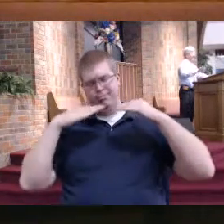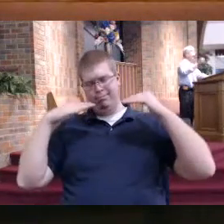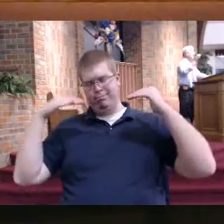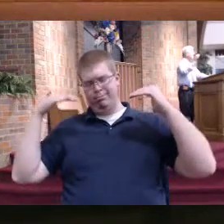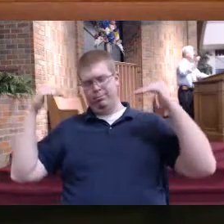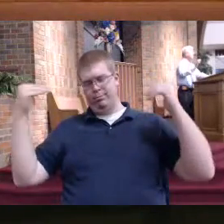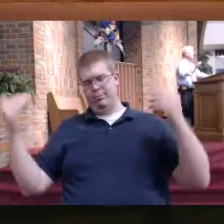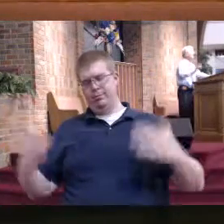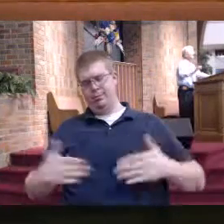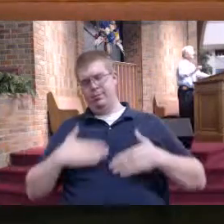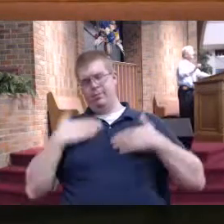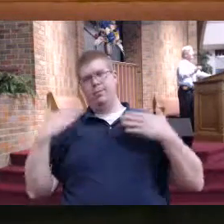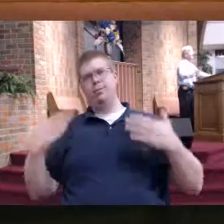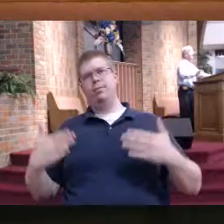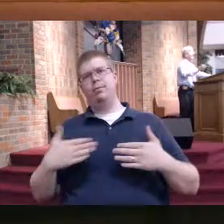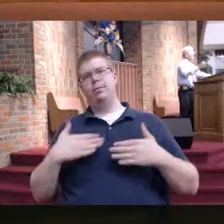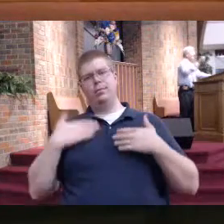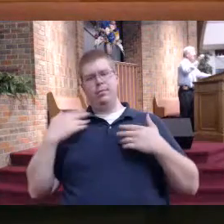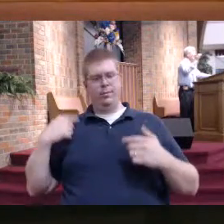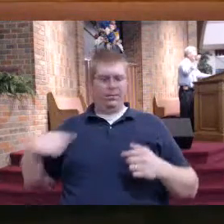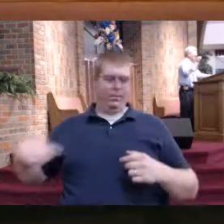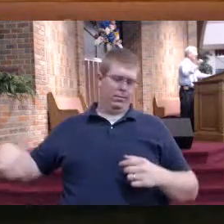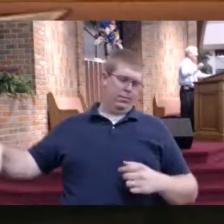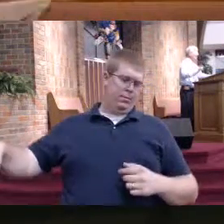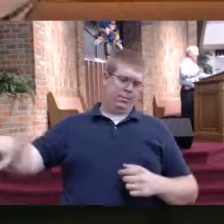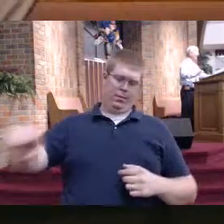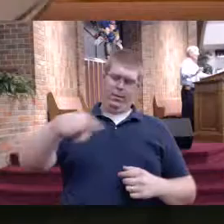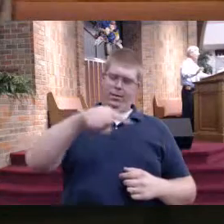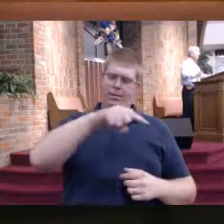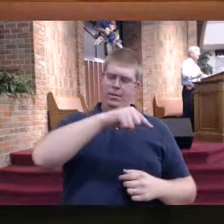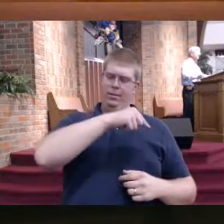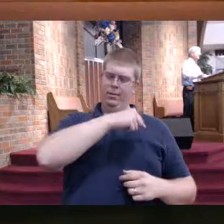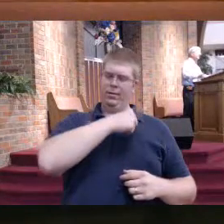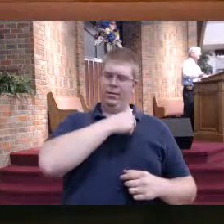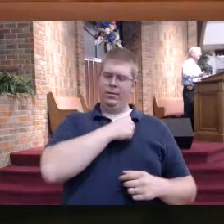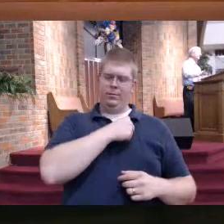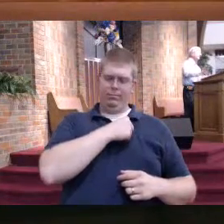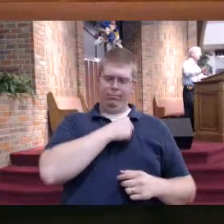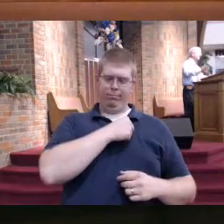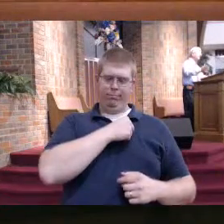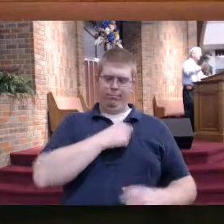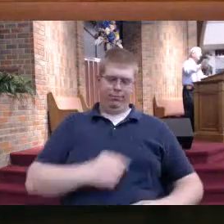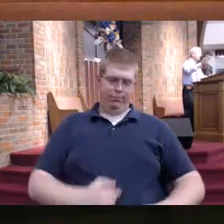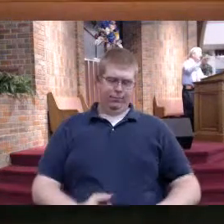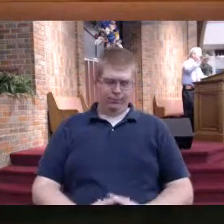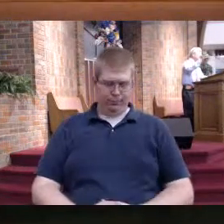blessed giver gladdens all our longing